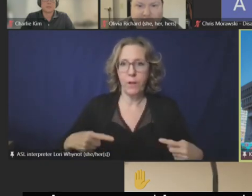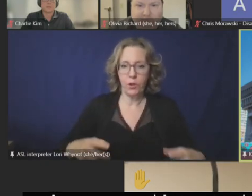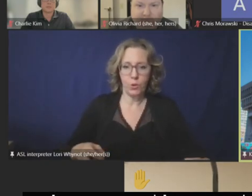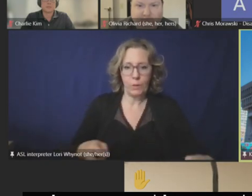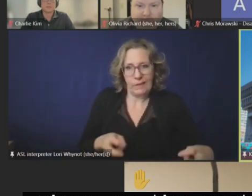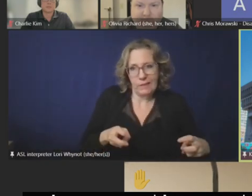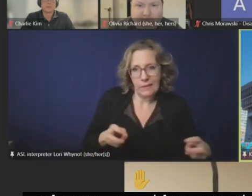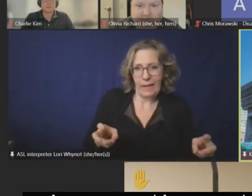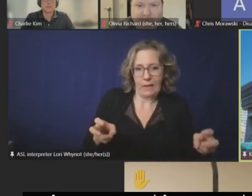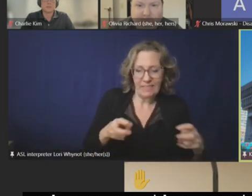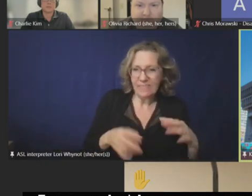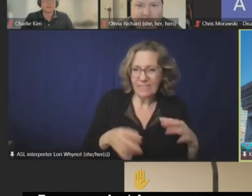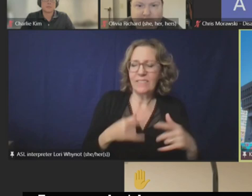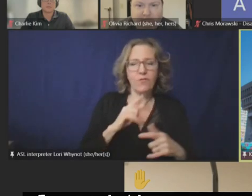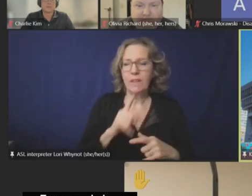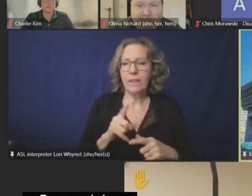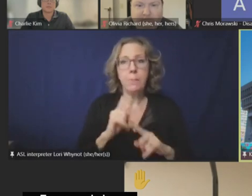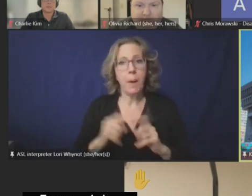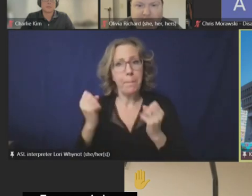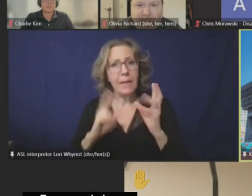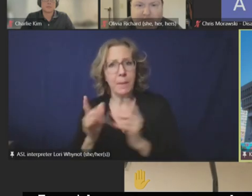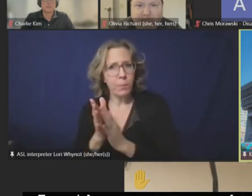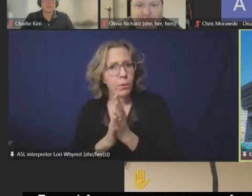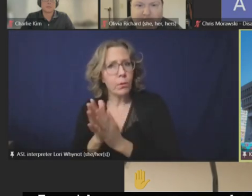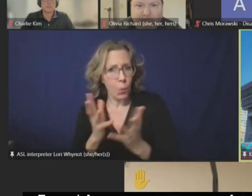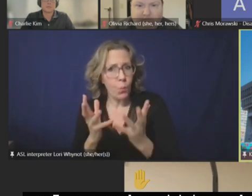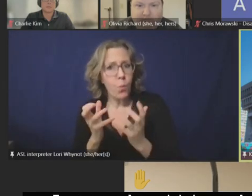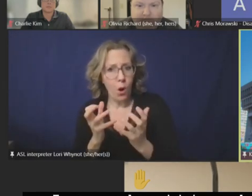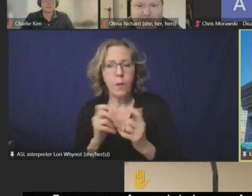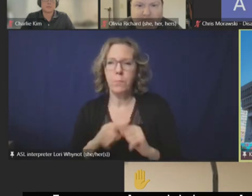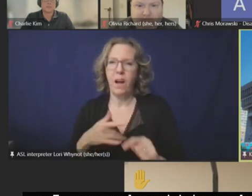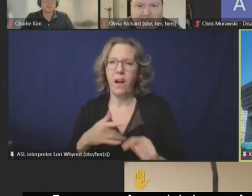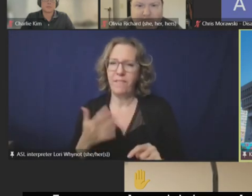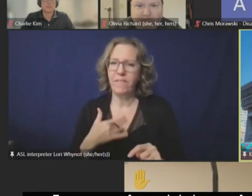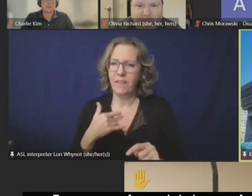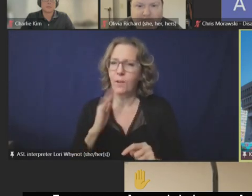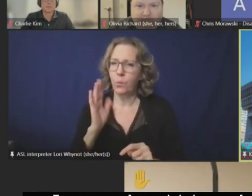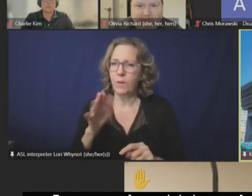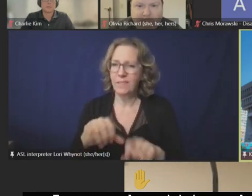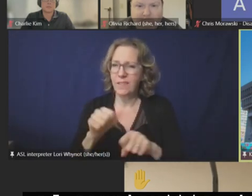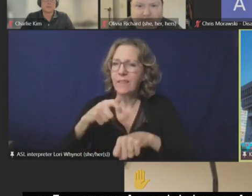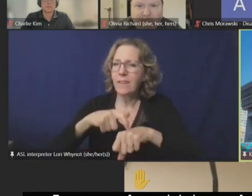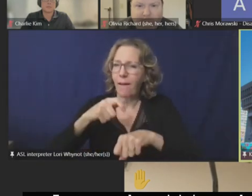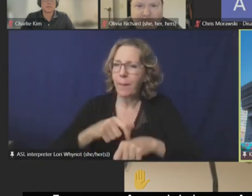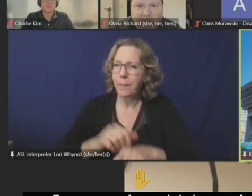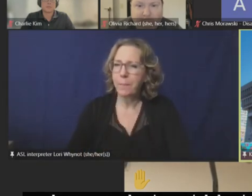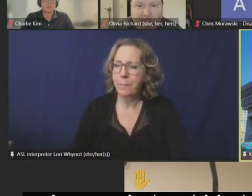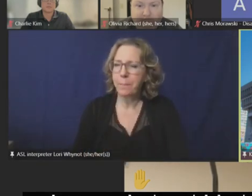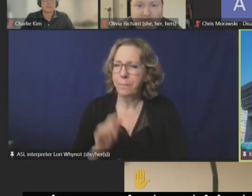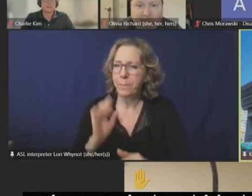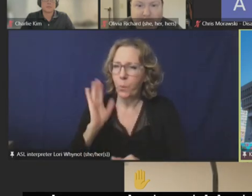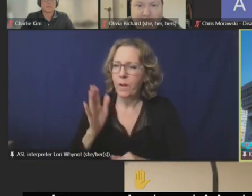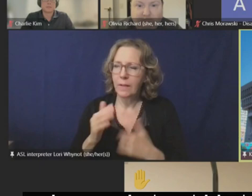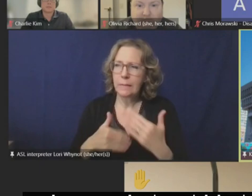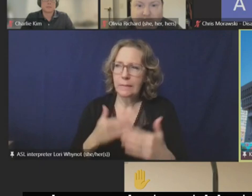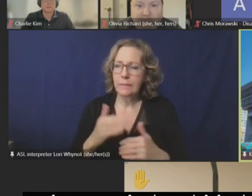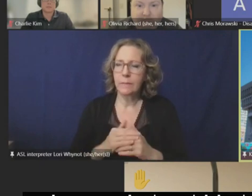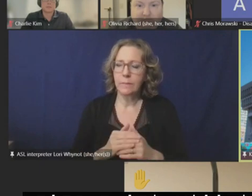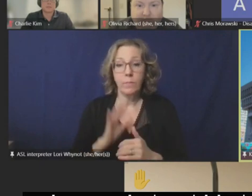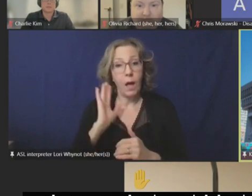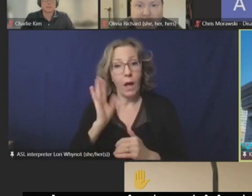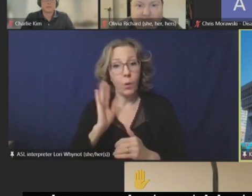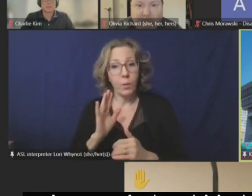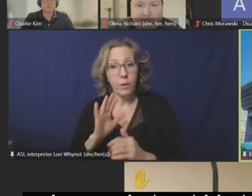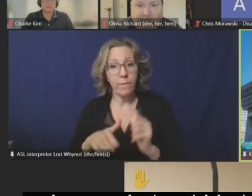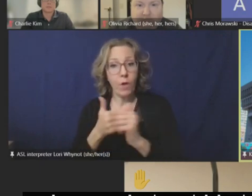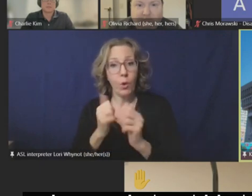get it done. So I'd say it's still a ways away, but I'll send some information on it. And I'll also follow up with the whole board to see who wants to talk